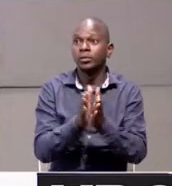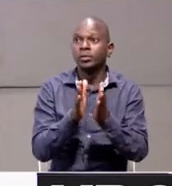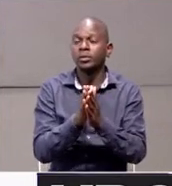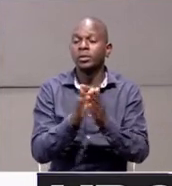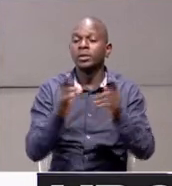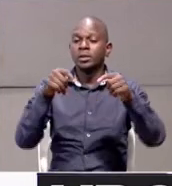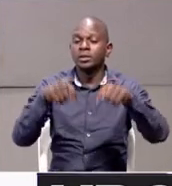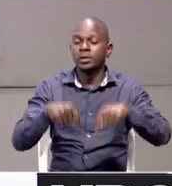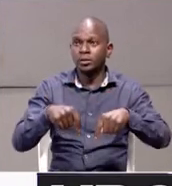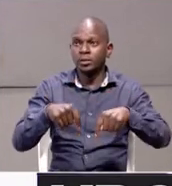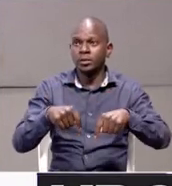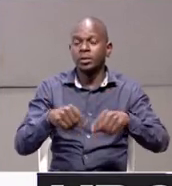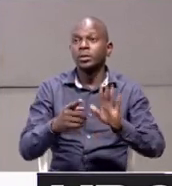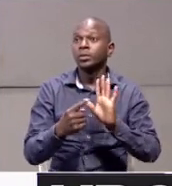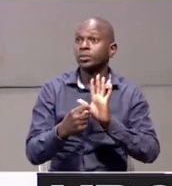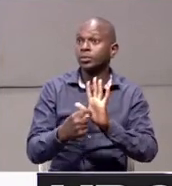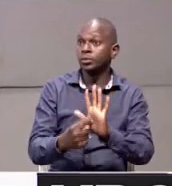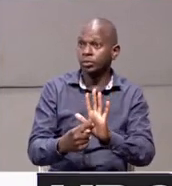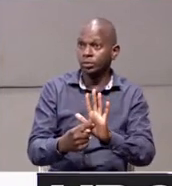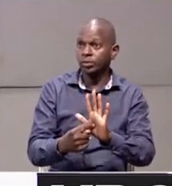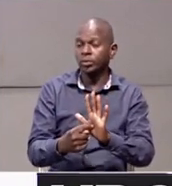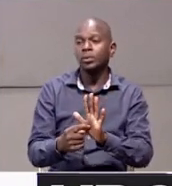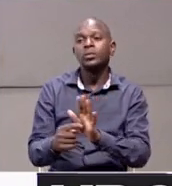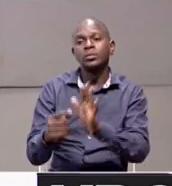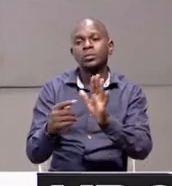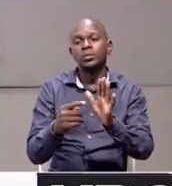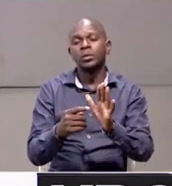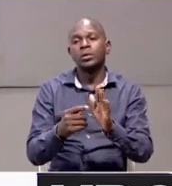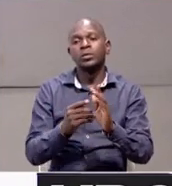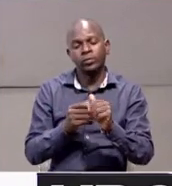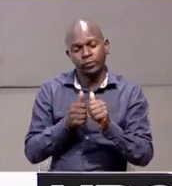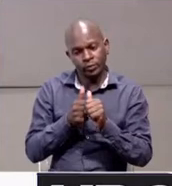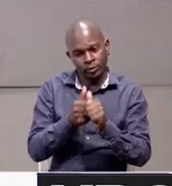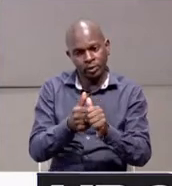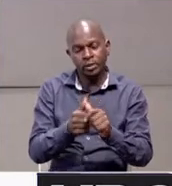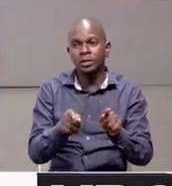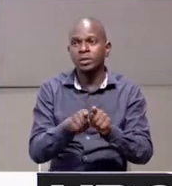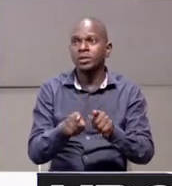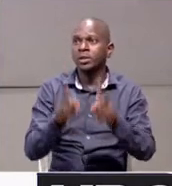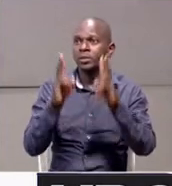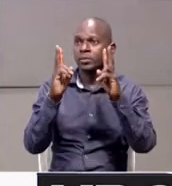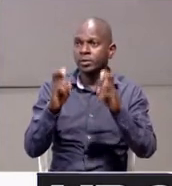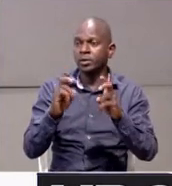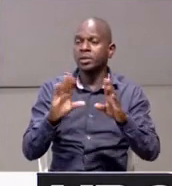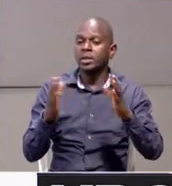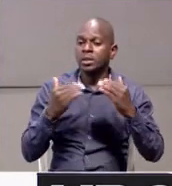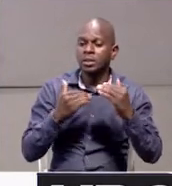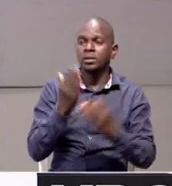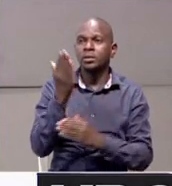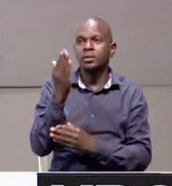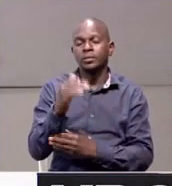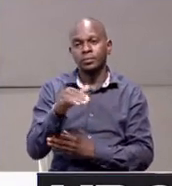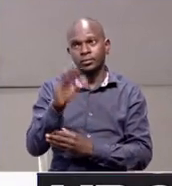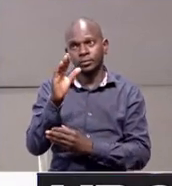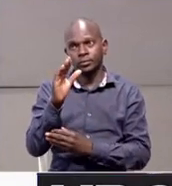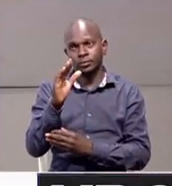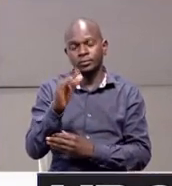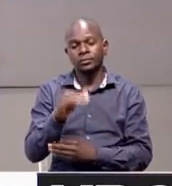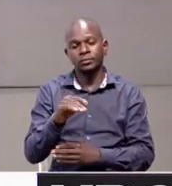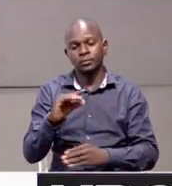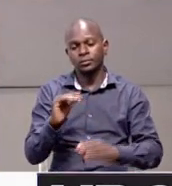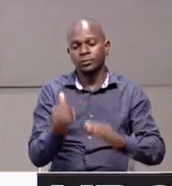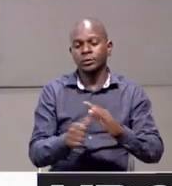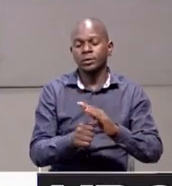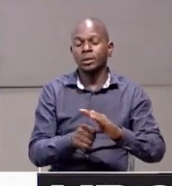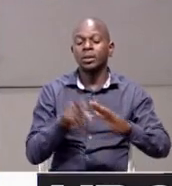lero era mulaze nti mukali kumulamwa mulalogo mwebale ino mwebalirala. The first